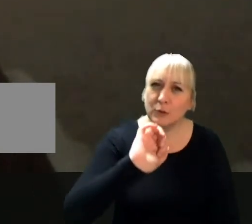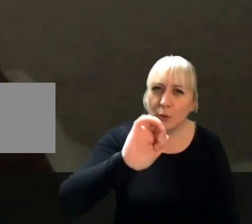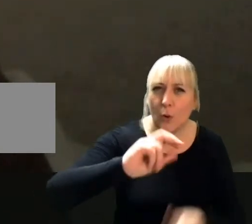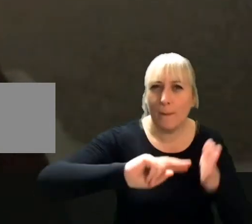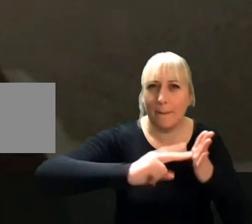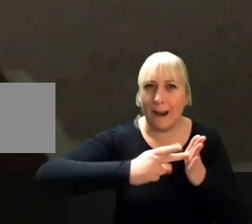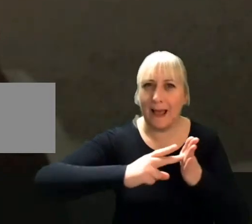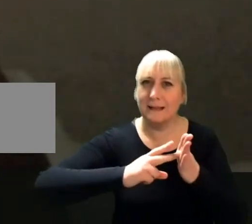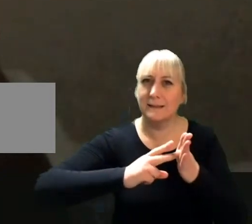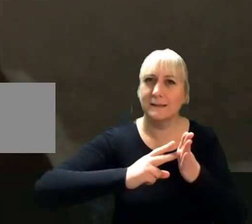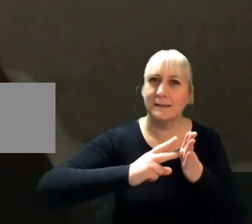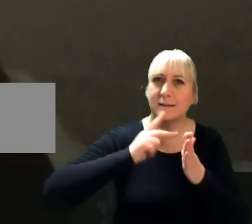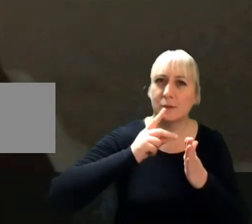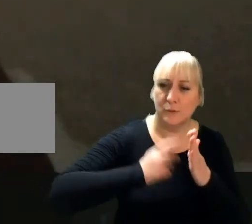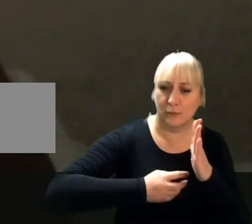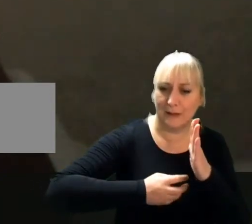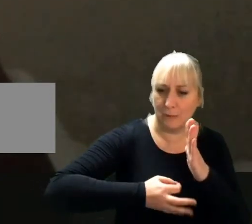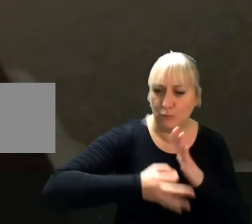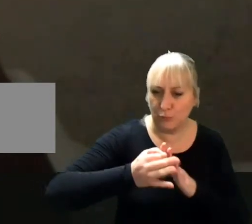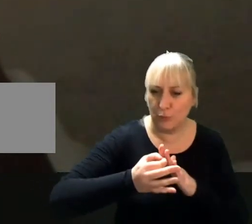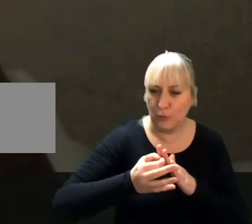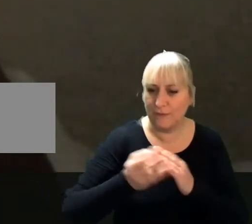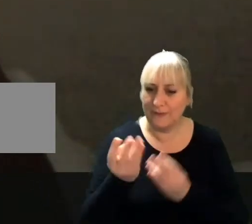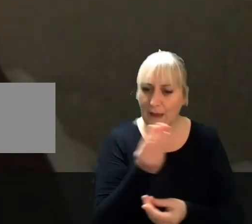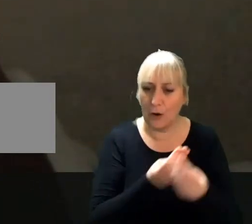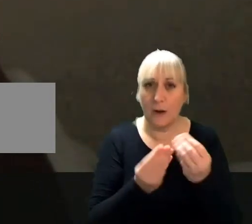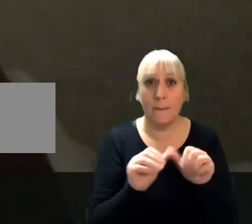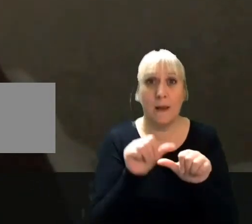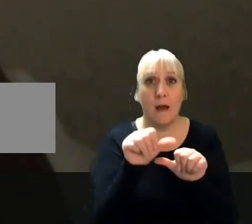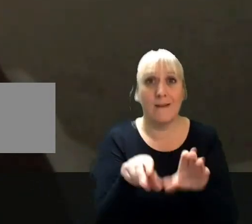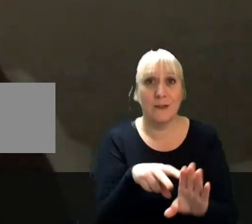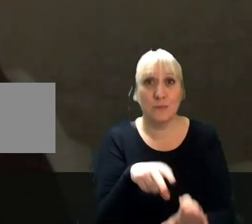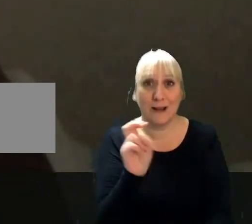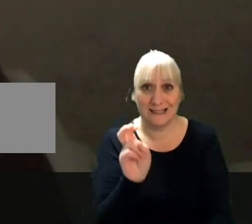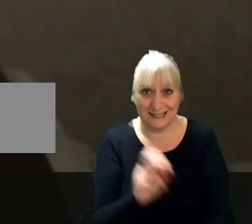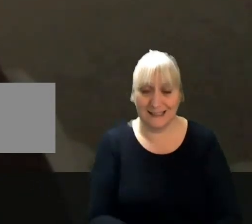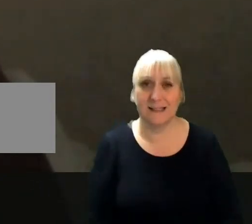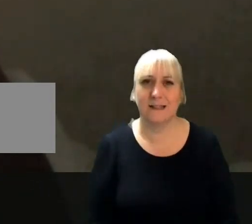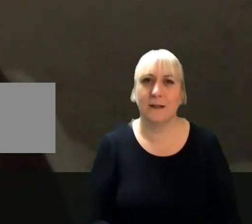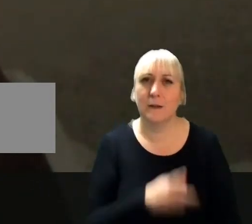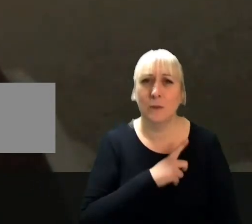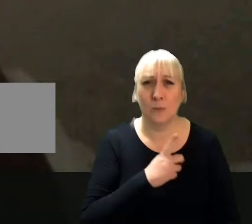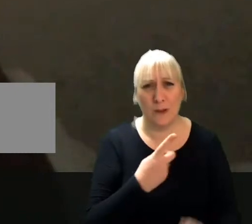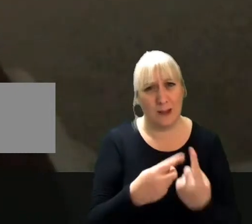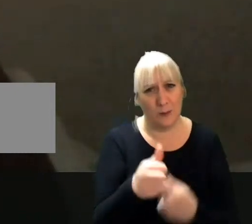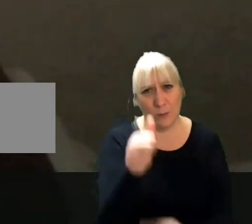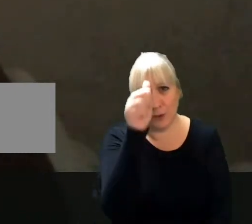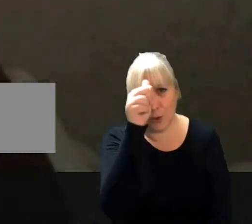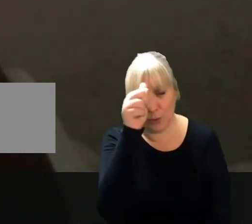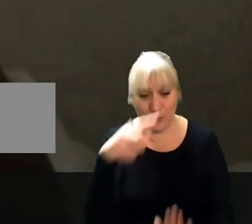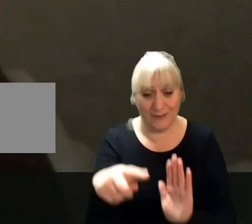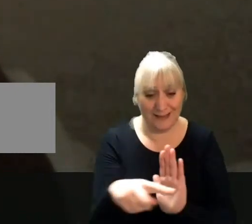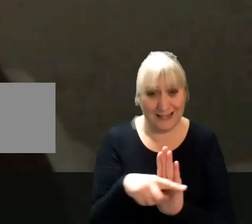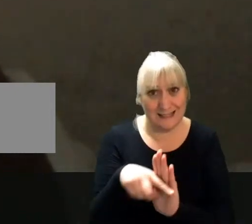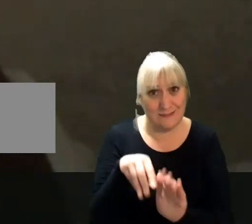economy after Brexit, knowing fully well the negative impact Brexit has on the economy